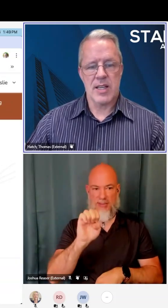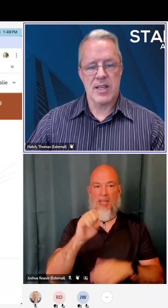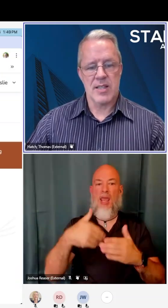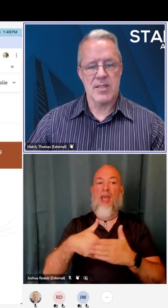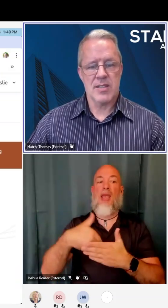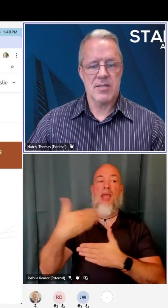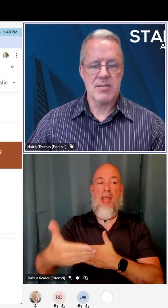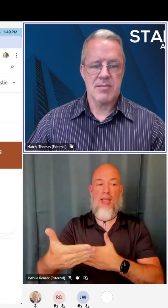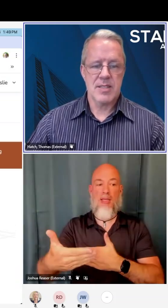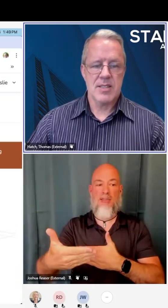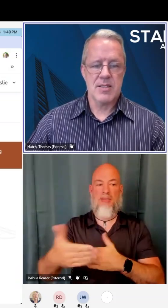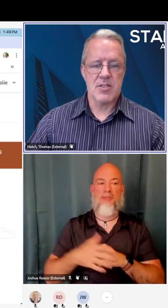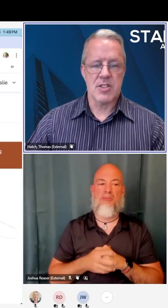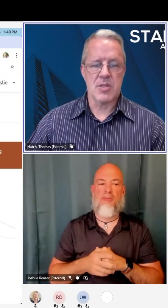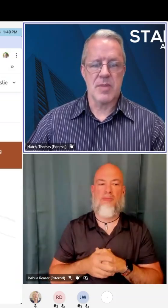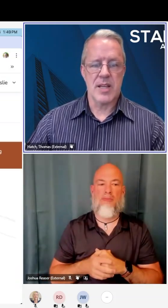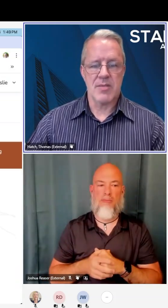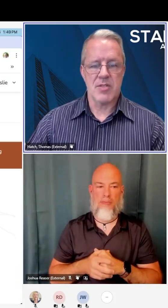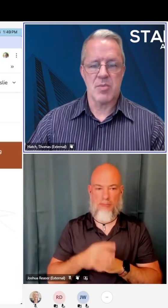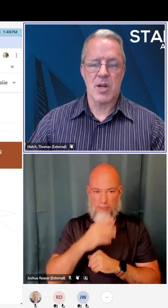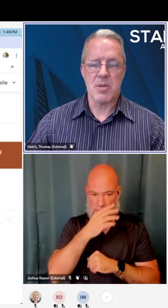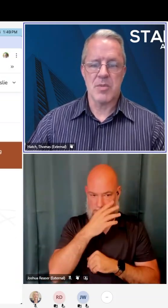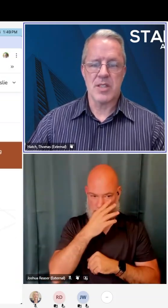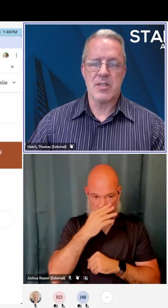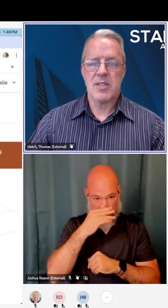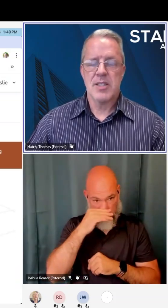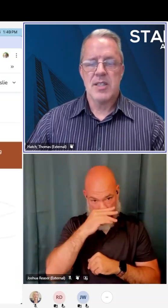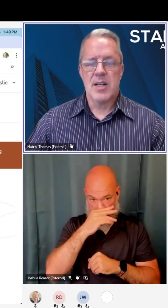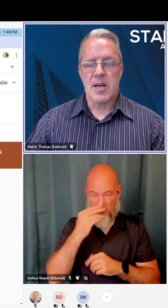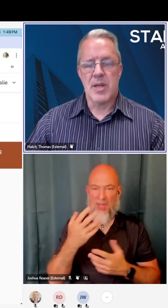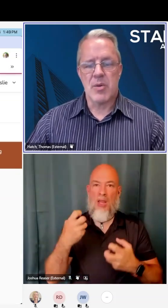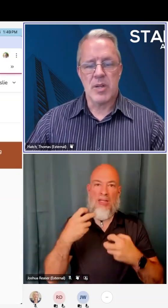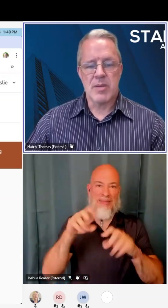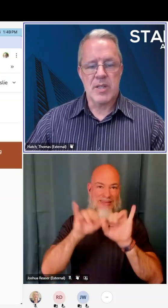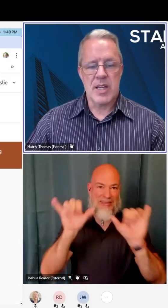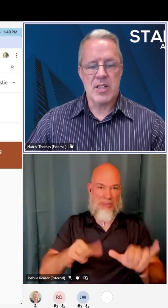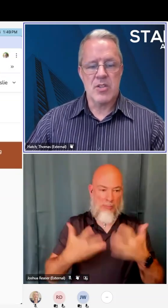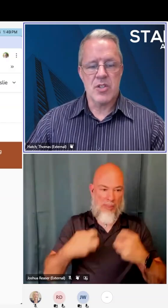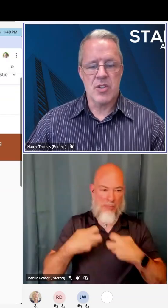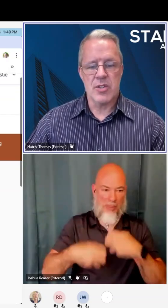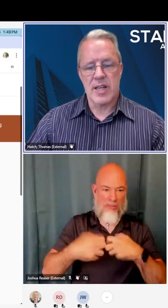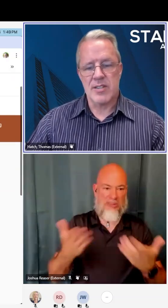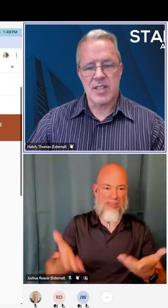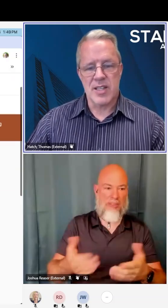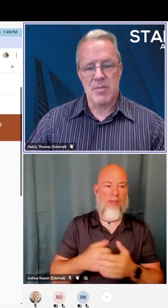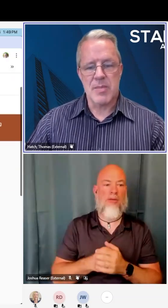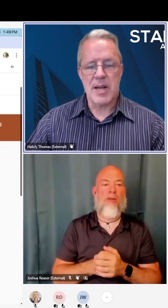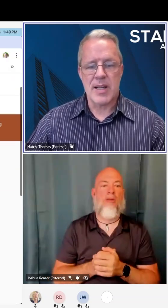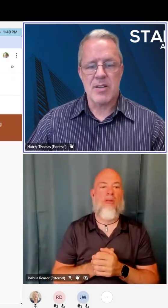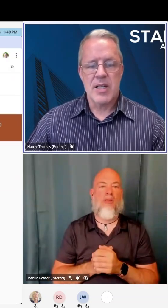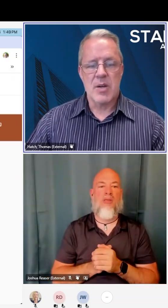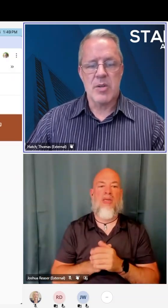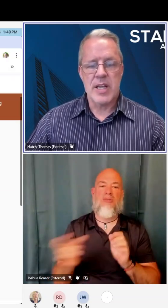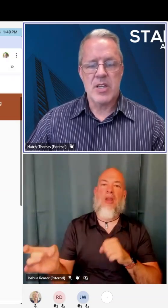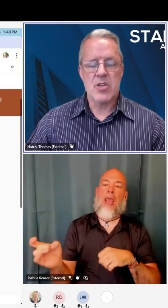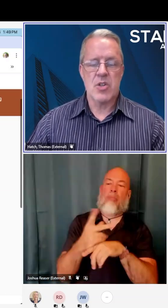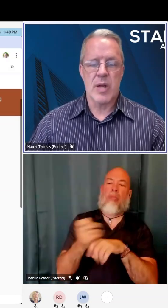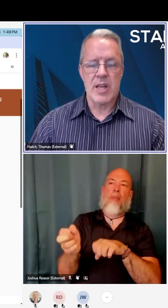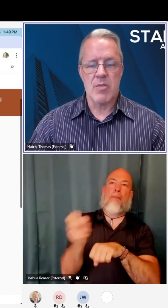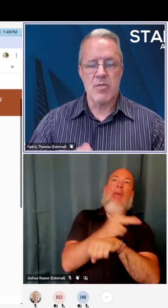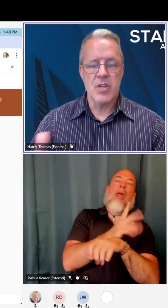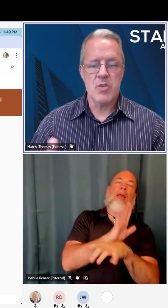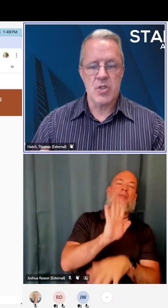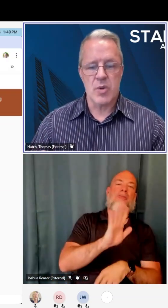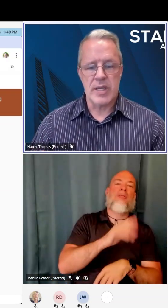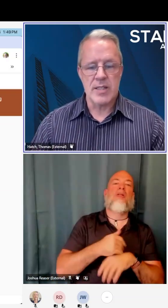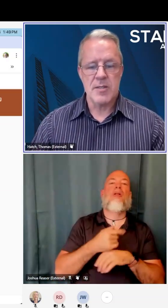next, and the system may have some problems here, but it would take you to, it's going to kick me back out. It would take you to